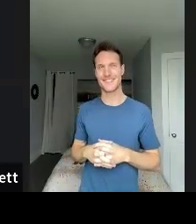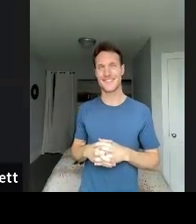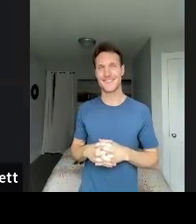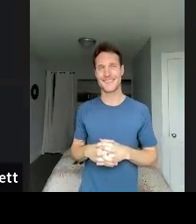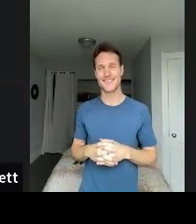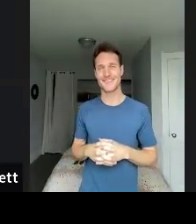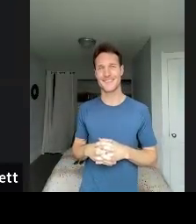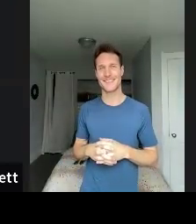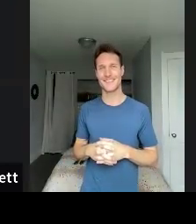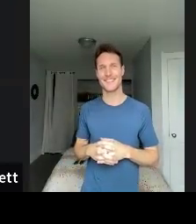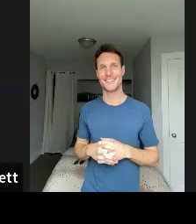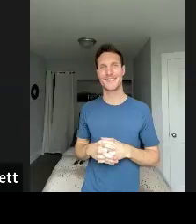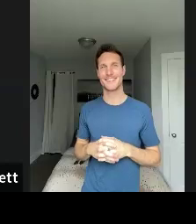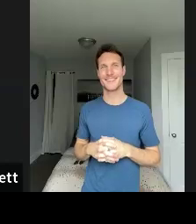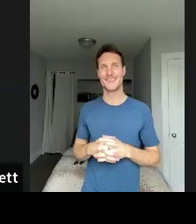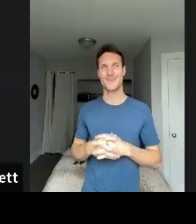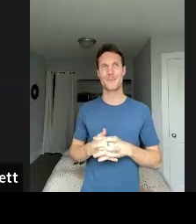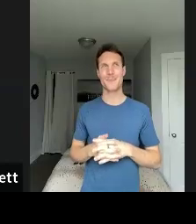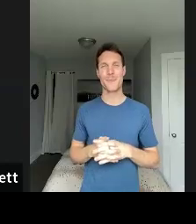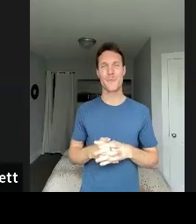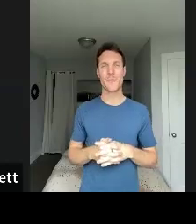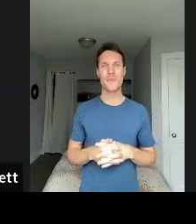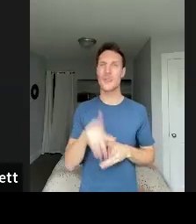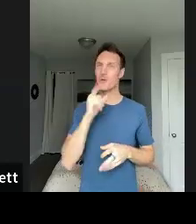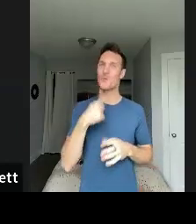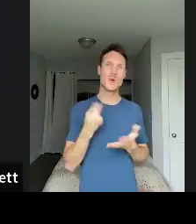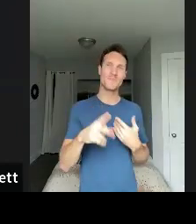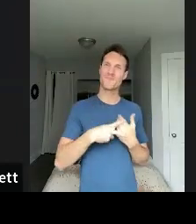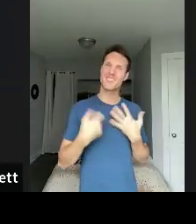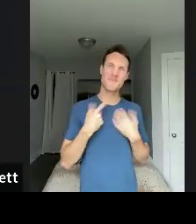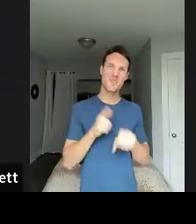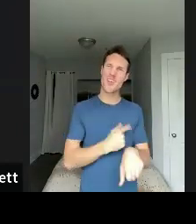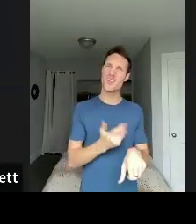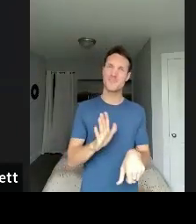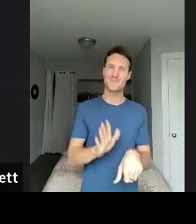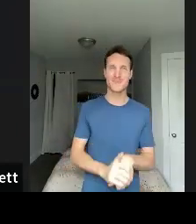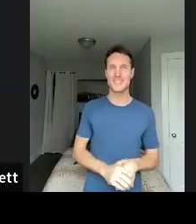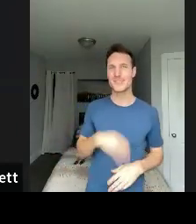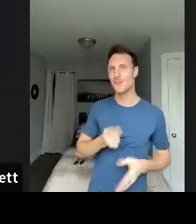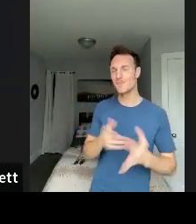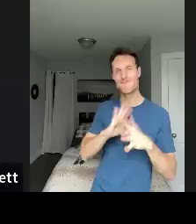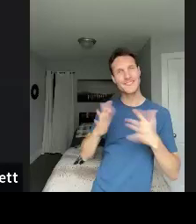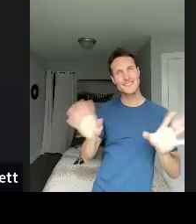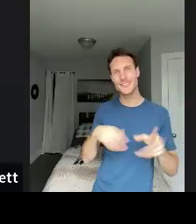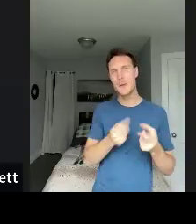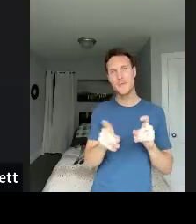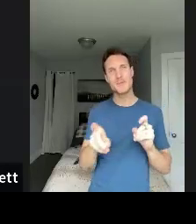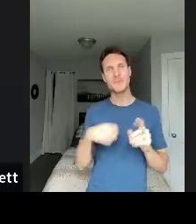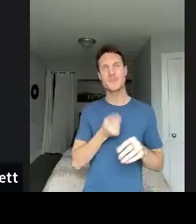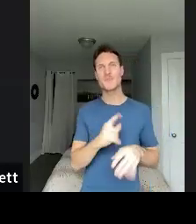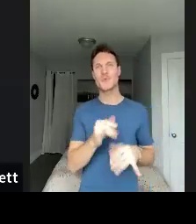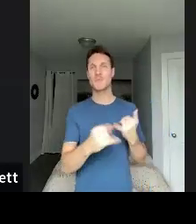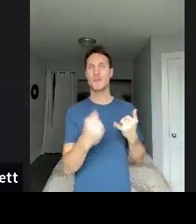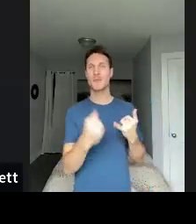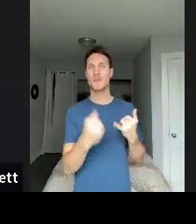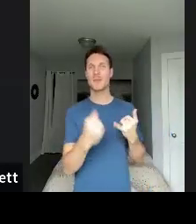And won't keep us artificially long if we're wrapping up on questions. So we'll go ahead and make this our last